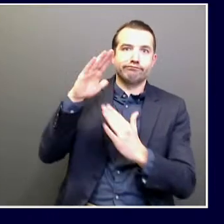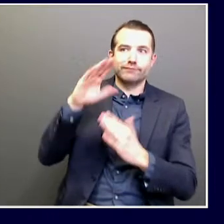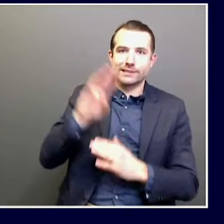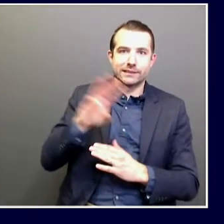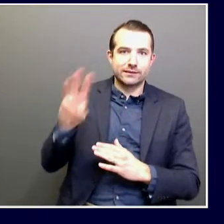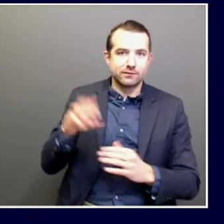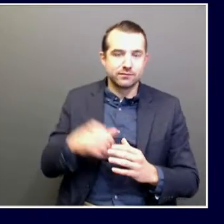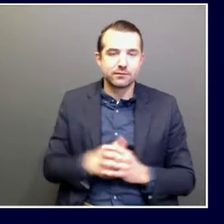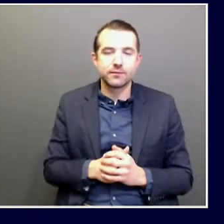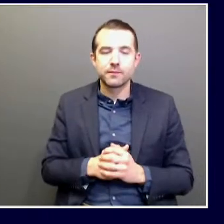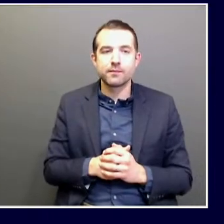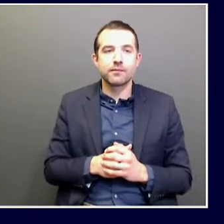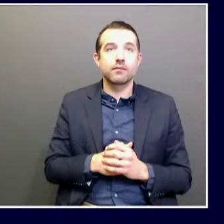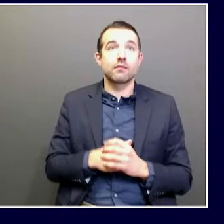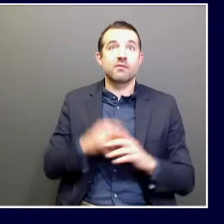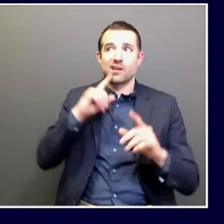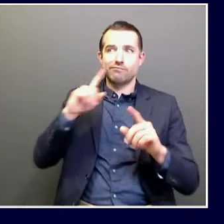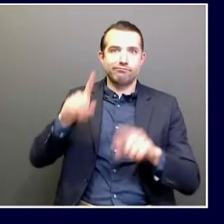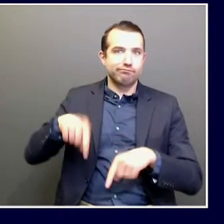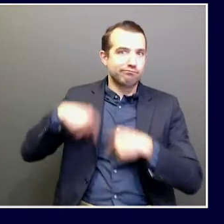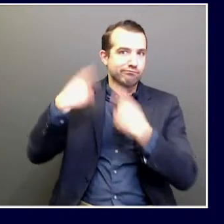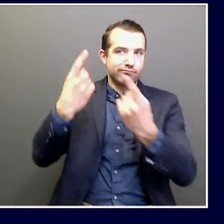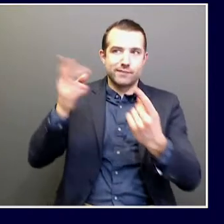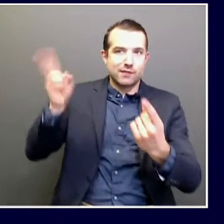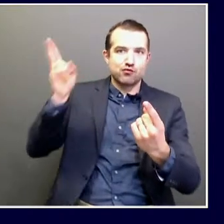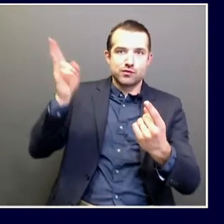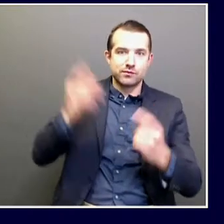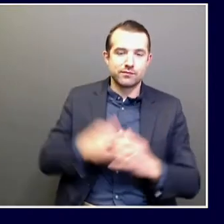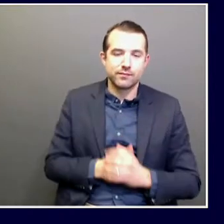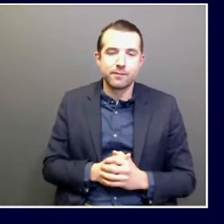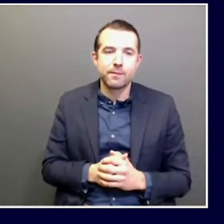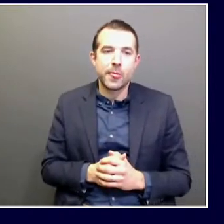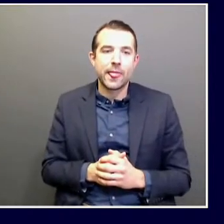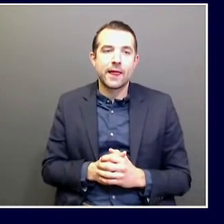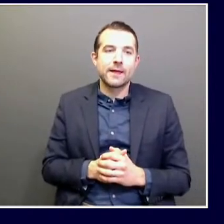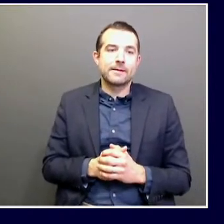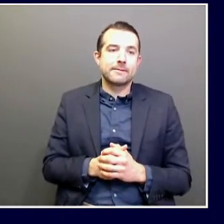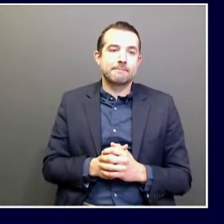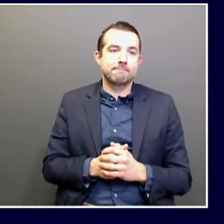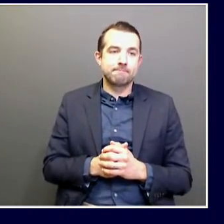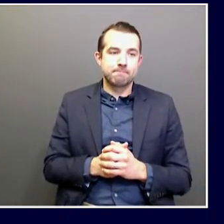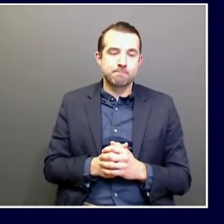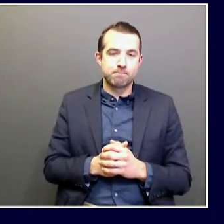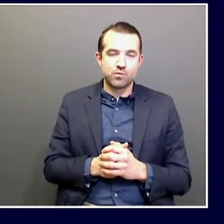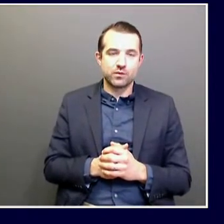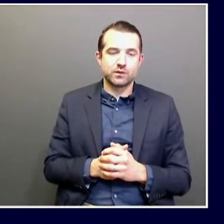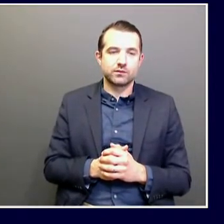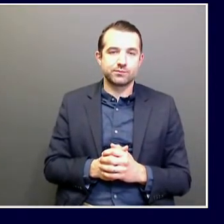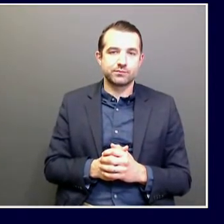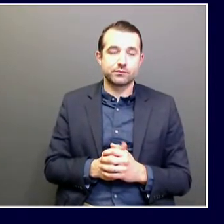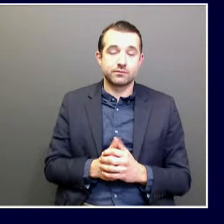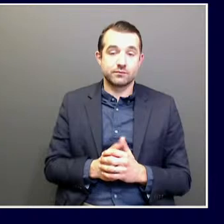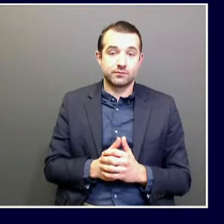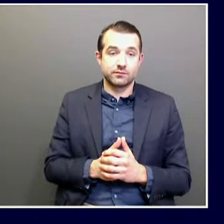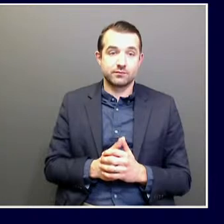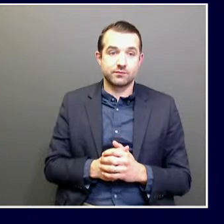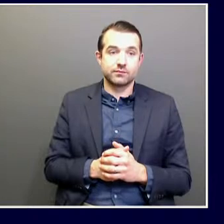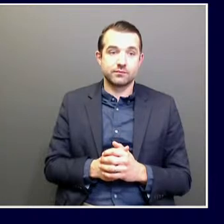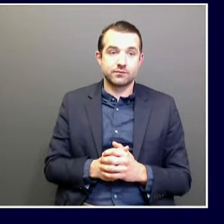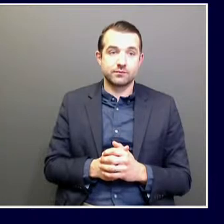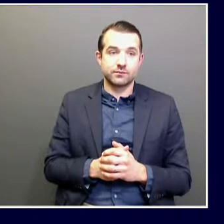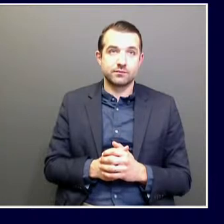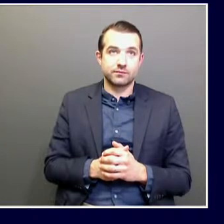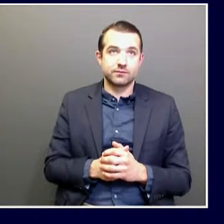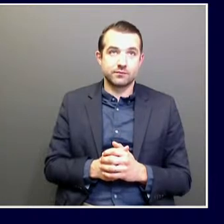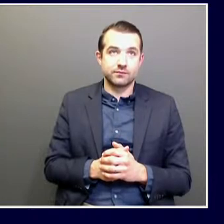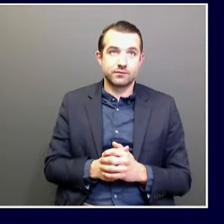Maine. It also continues to be the case that 2 out of every 3 people hospitalized